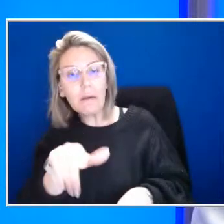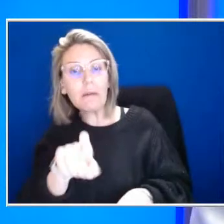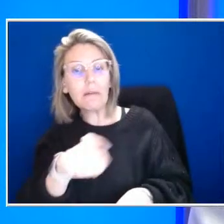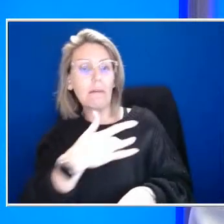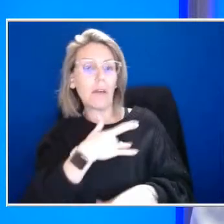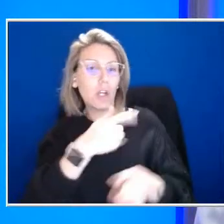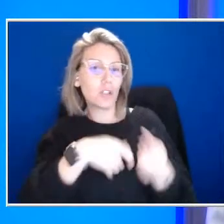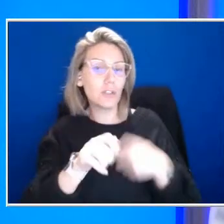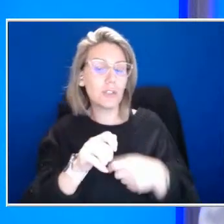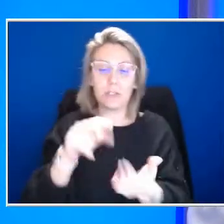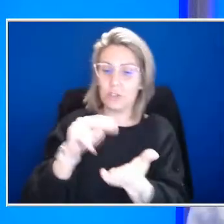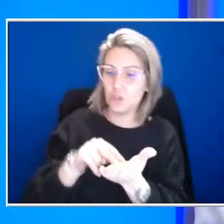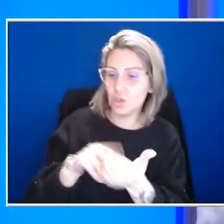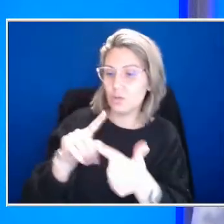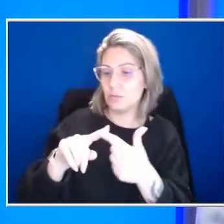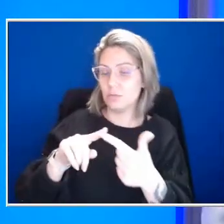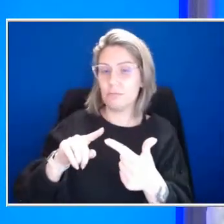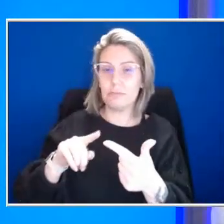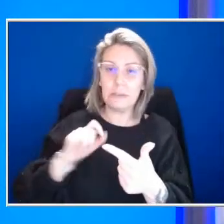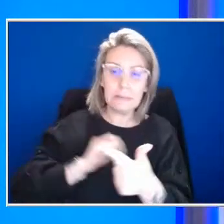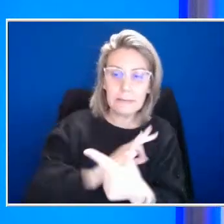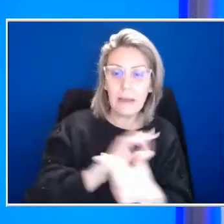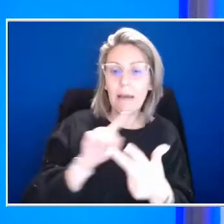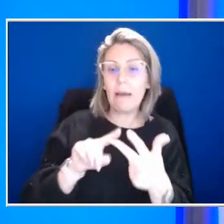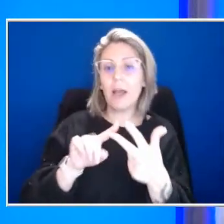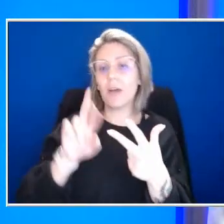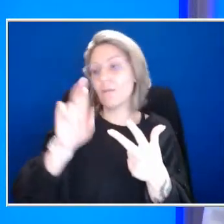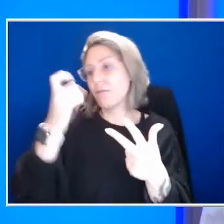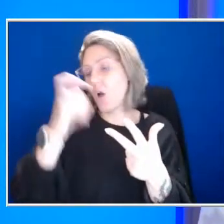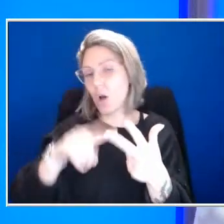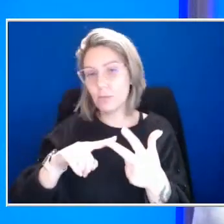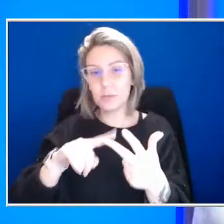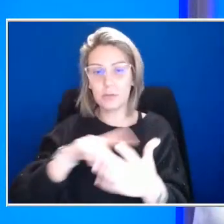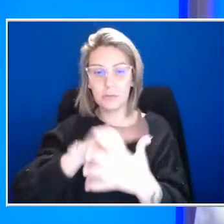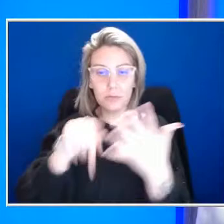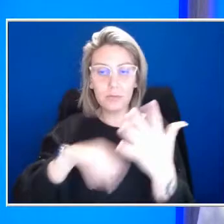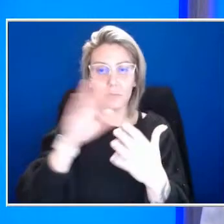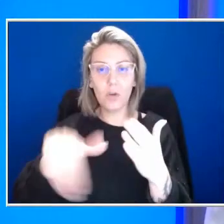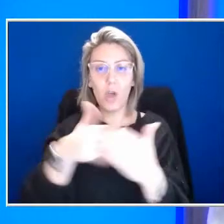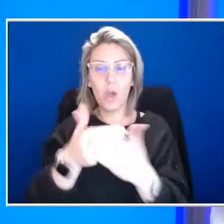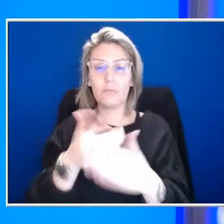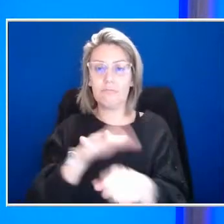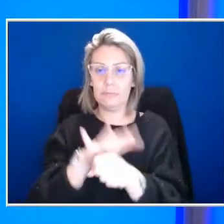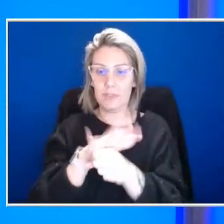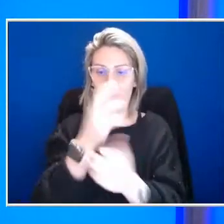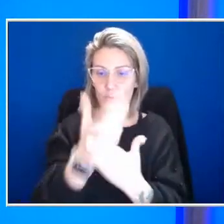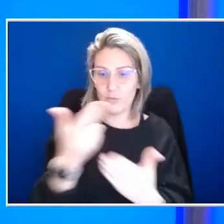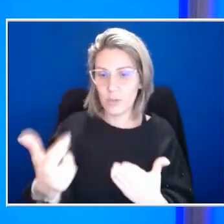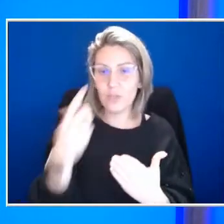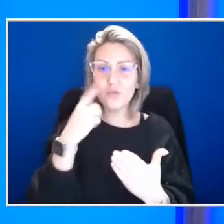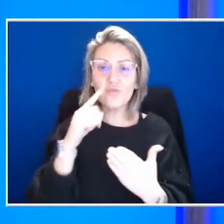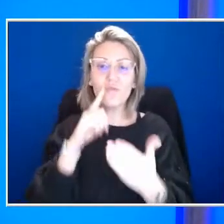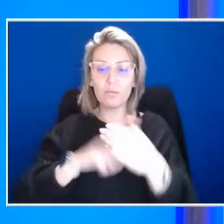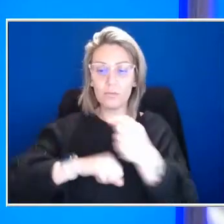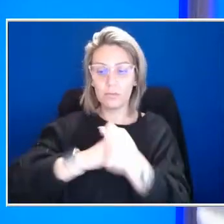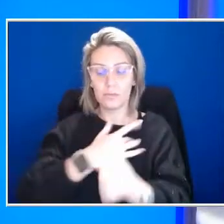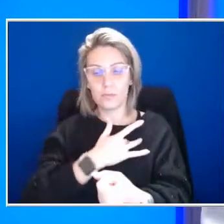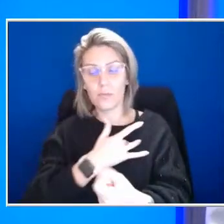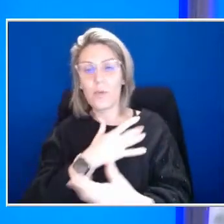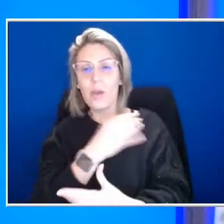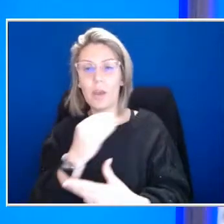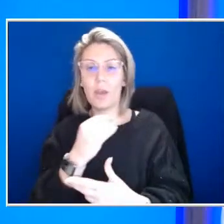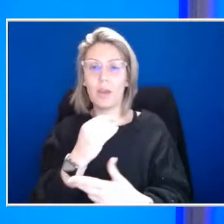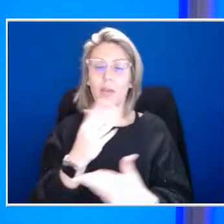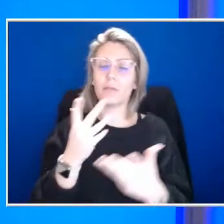doctors, social workers, pharmacists, and everyone else meeting in the room and say, "Do we have adequate resources? Do we have adequate support? to have